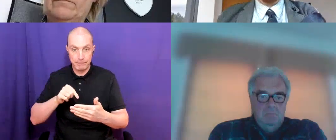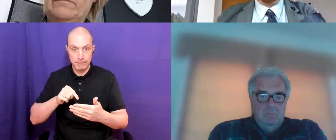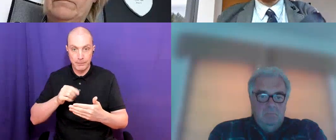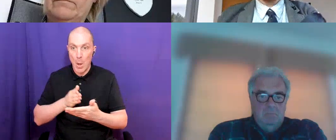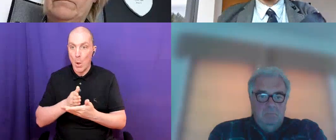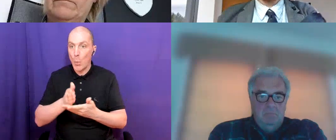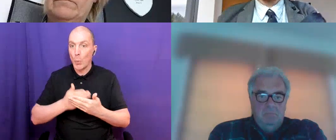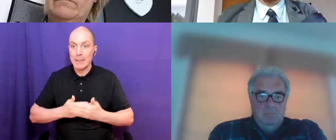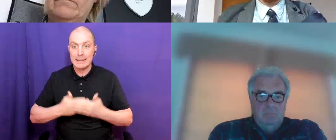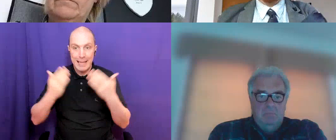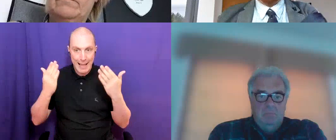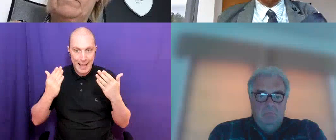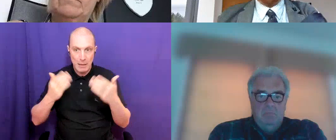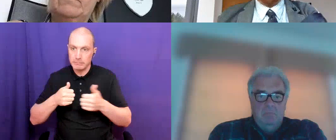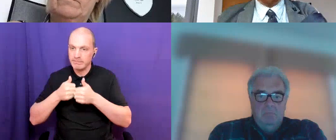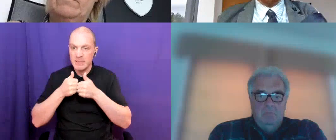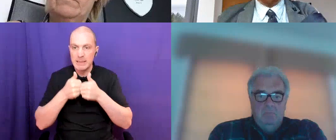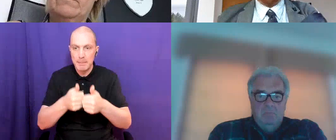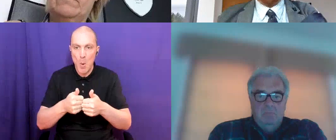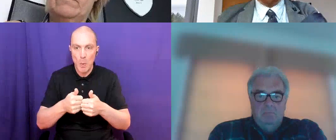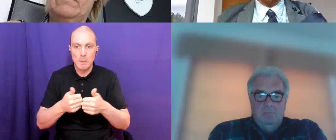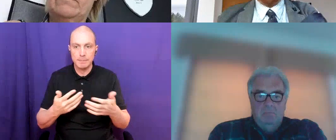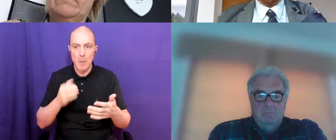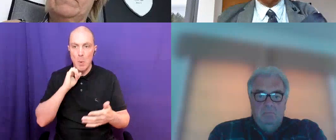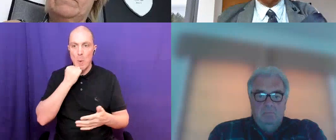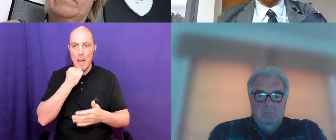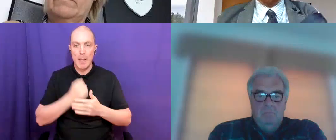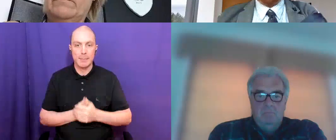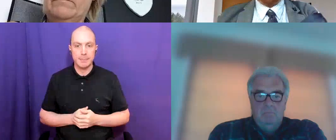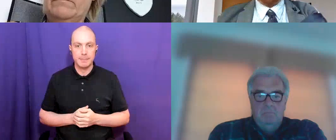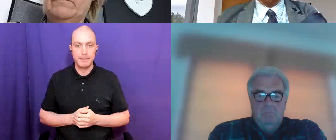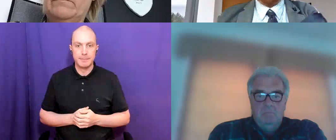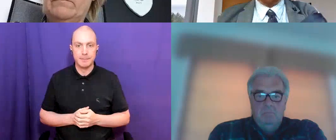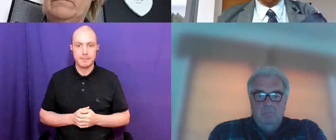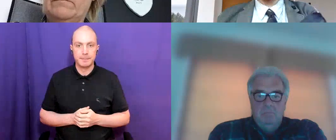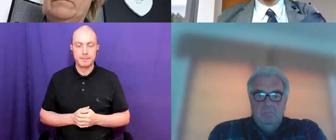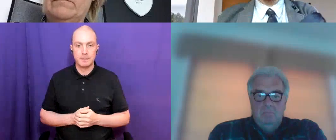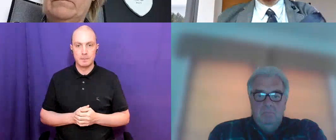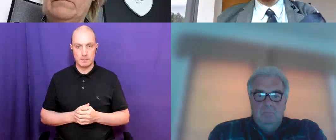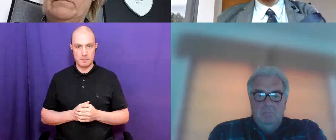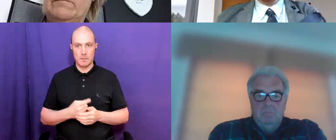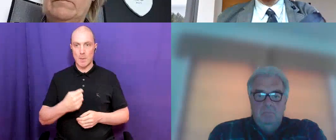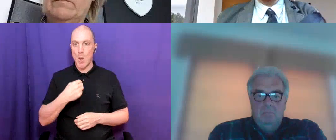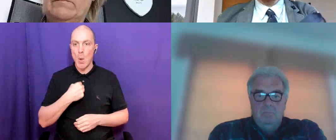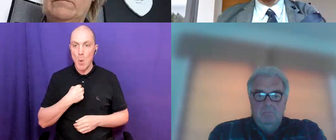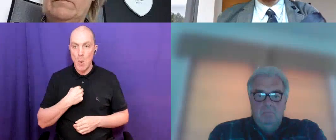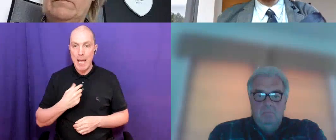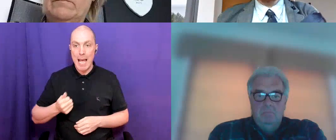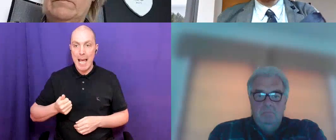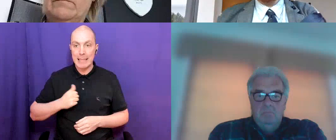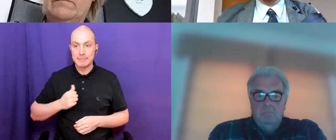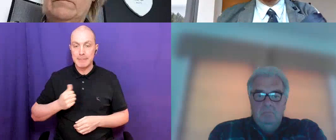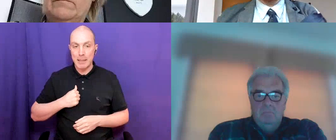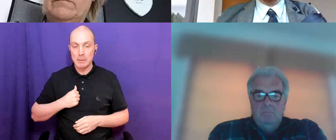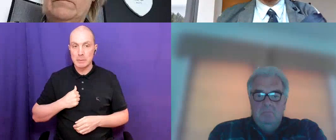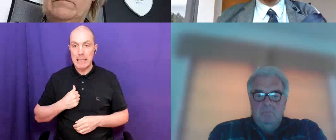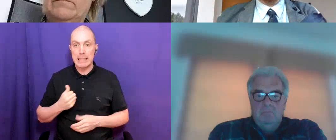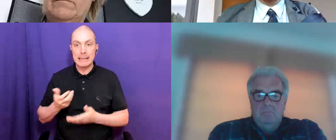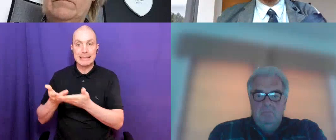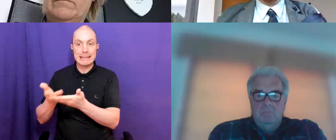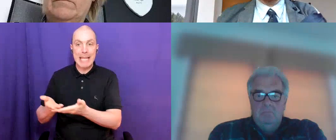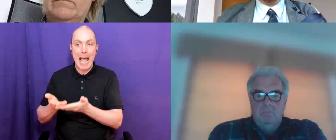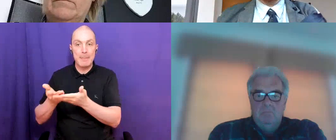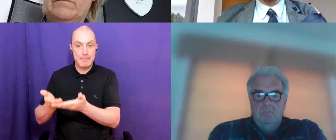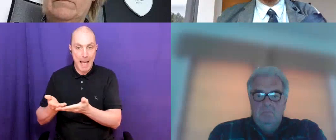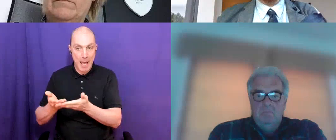day with arrangements. And as usual, we would have standby polling staff who have been recruited to